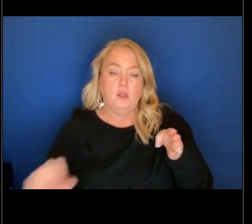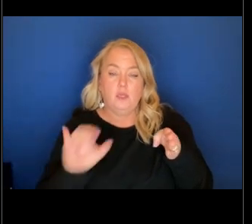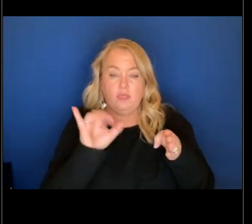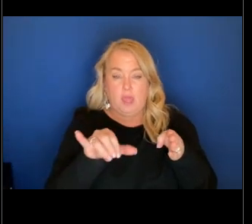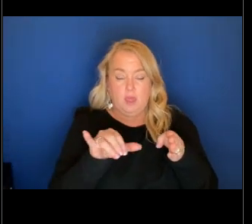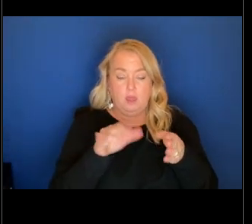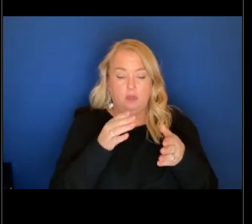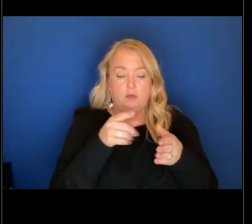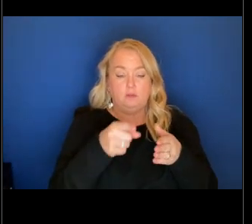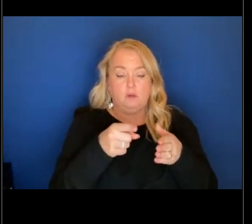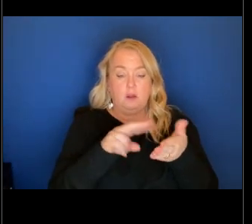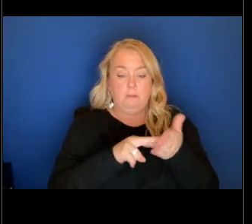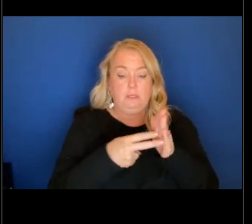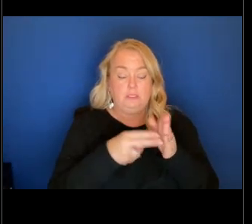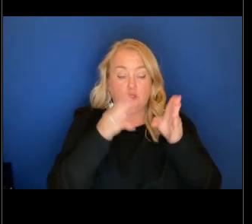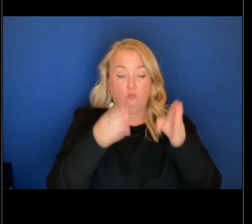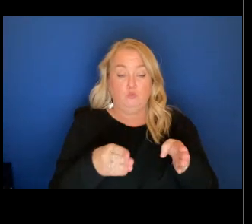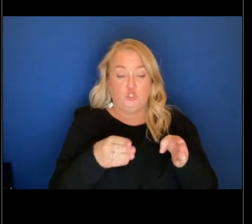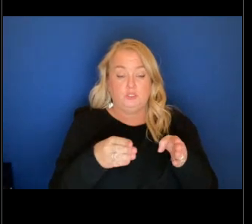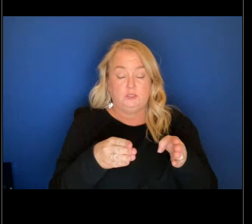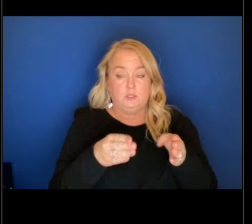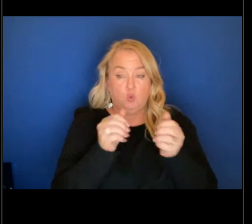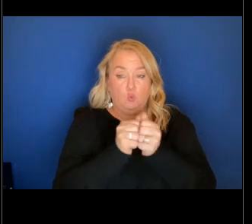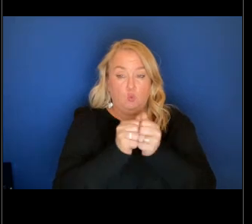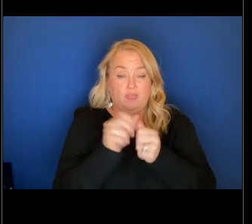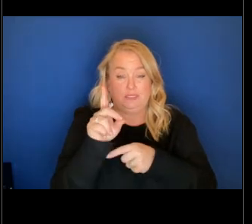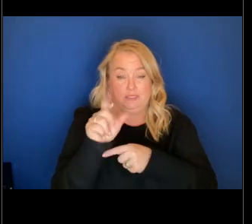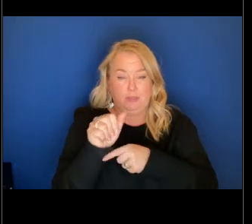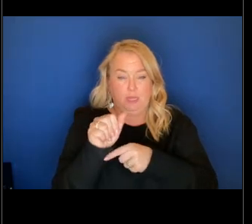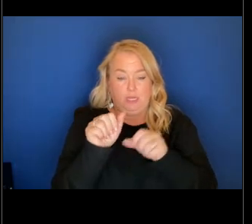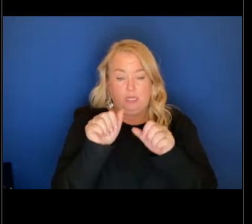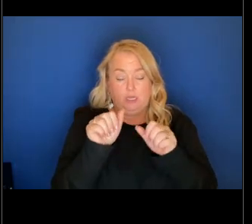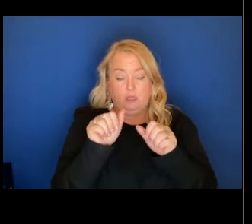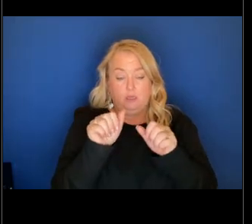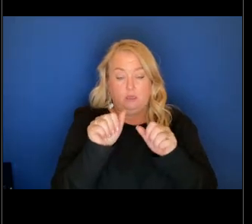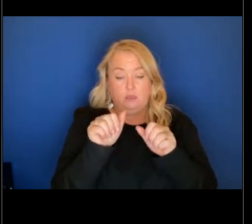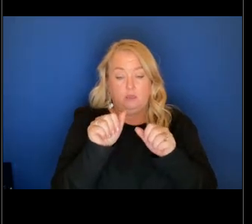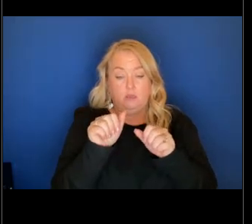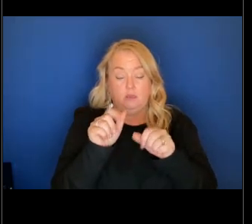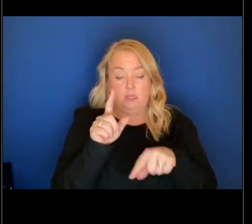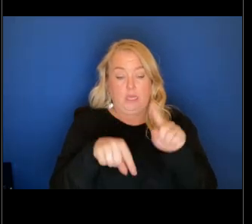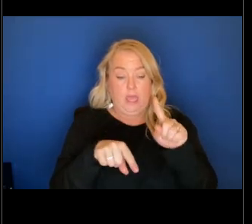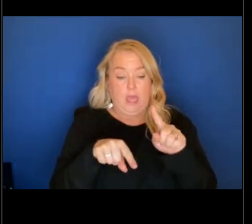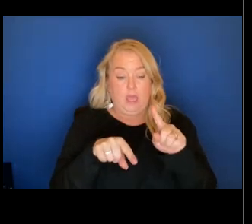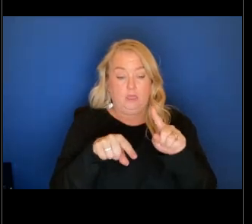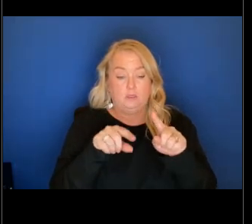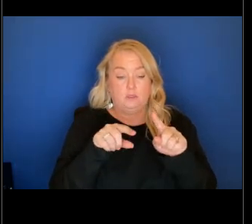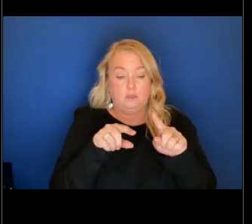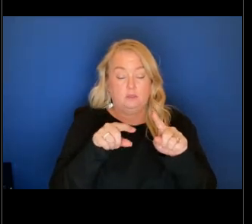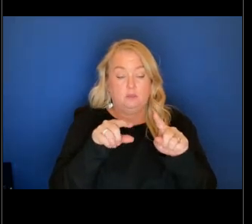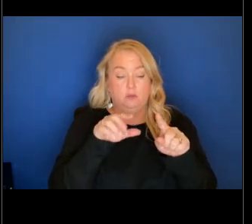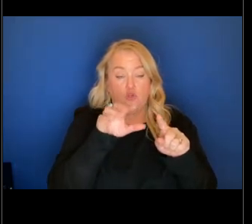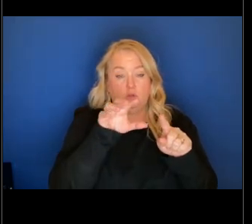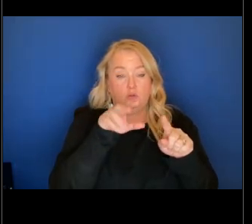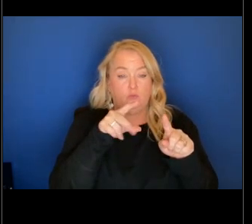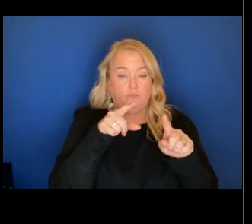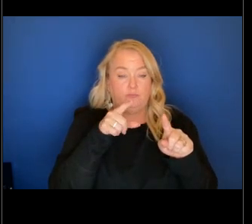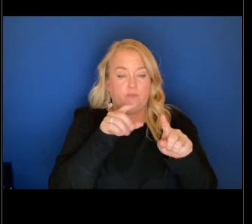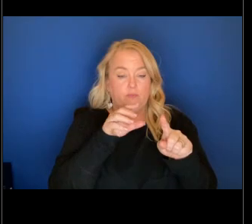preclude that a person with a disability be able to reach the outlets in a kitchen